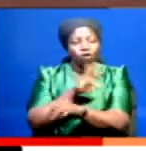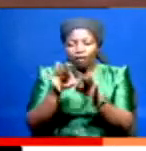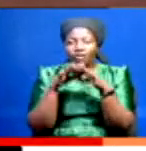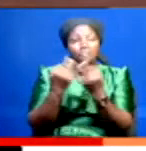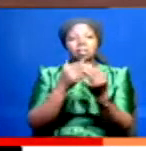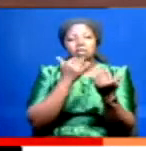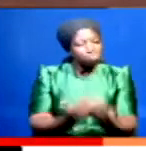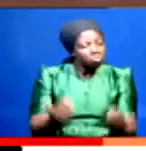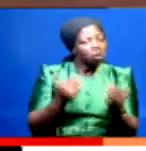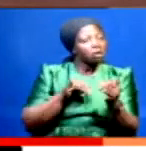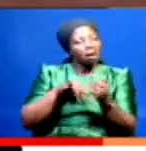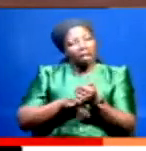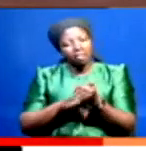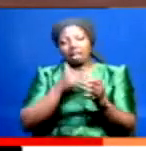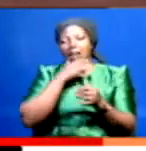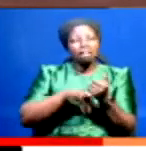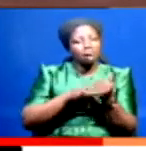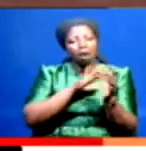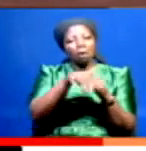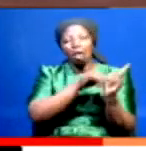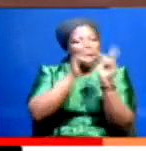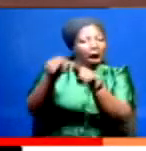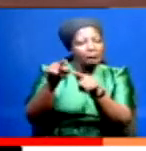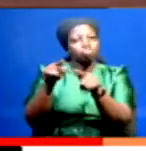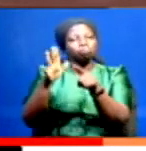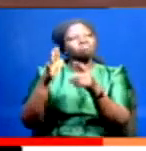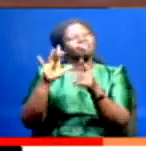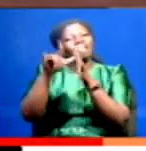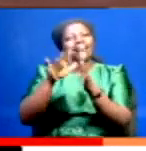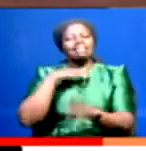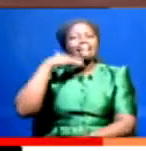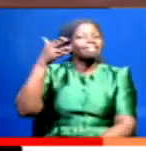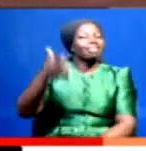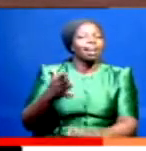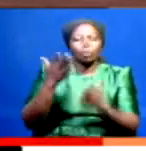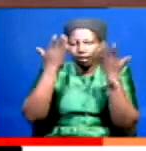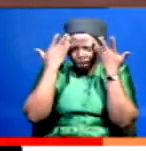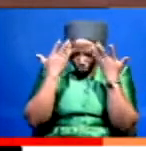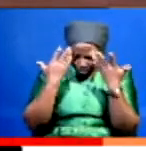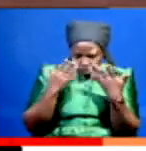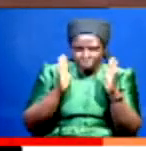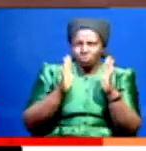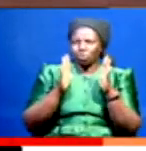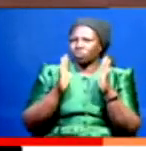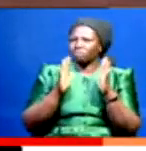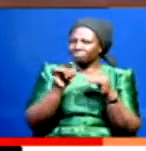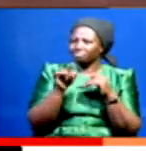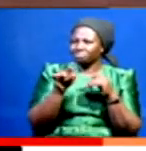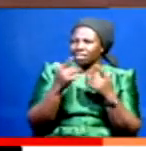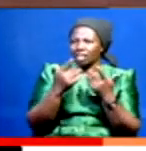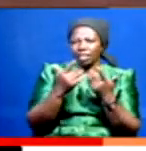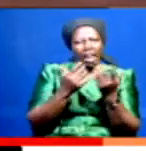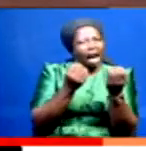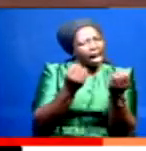mm-hmm, and disappeared there, and they've died there. Mm-hmm. We don't know the count of the graves